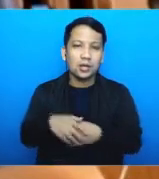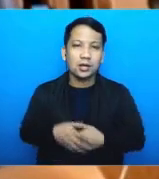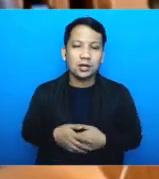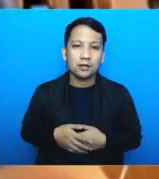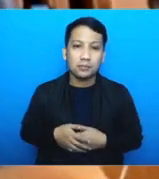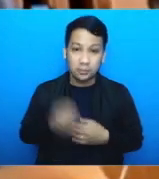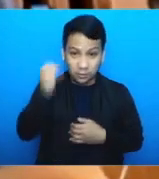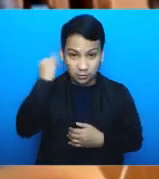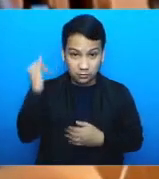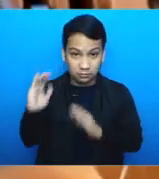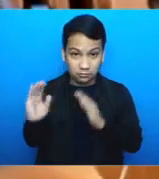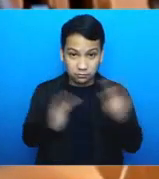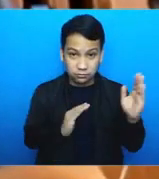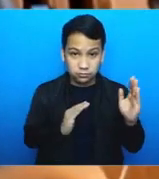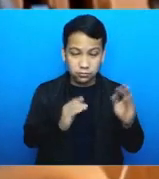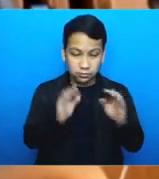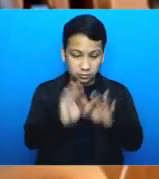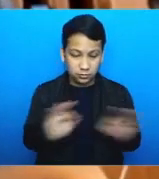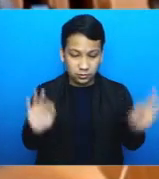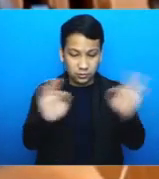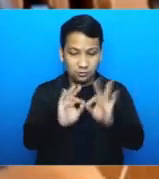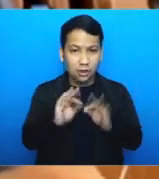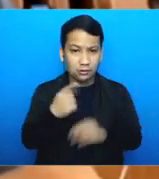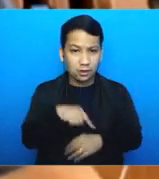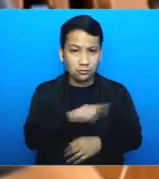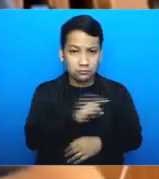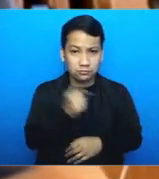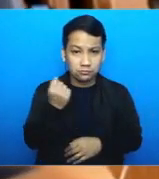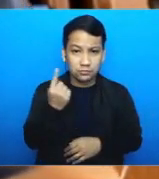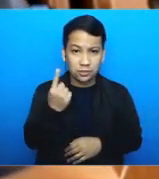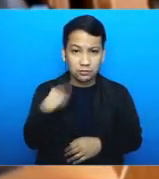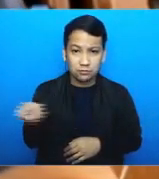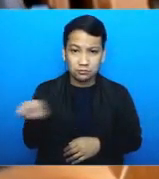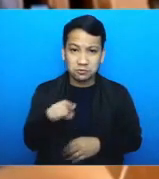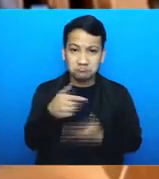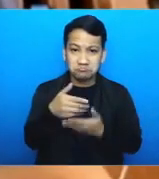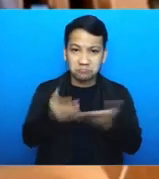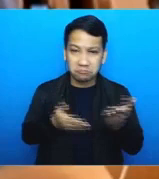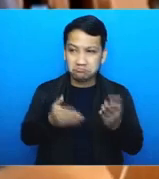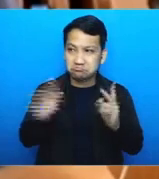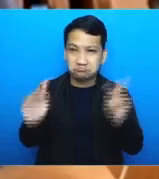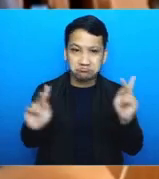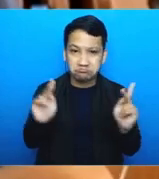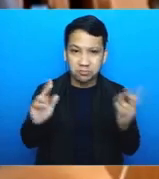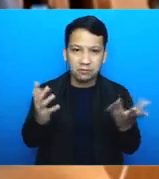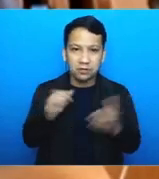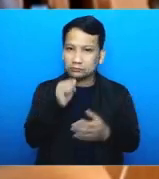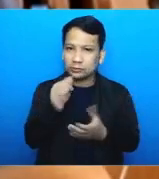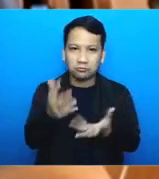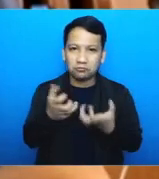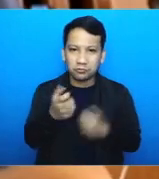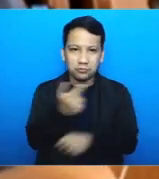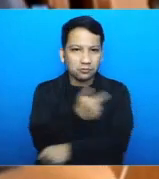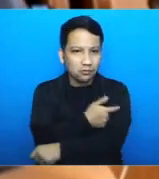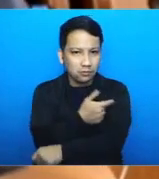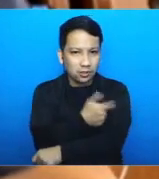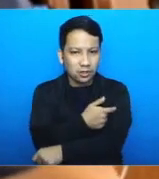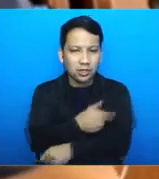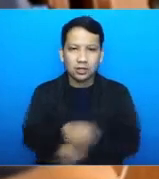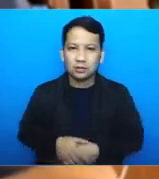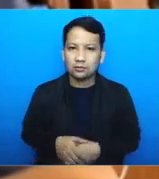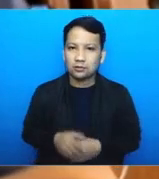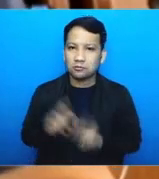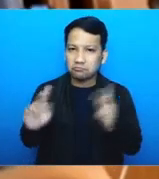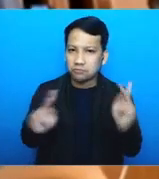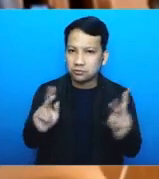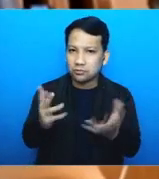both sides, no? We understand that there will be some people who will not want to take the vaccine, and there will be people that will be